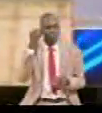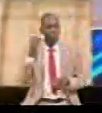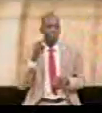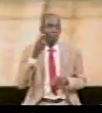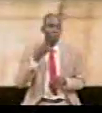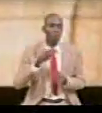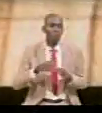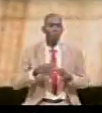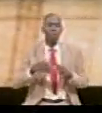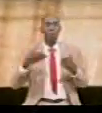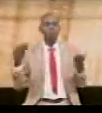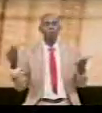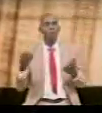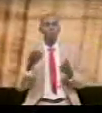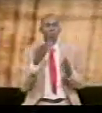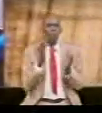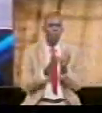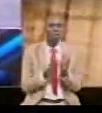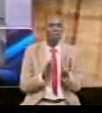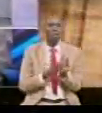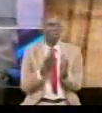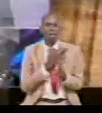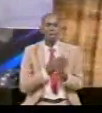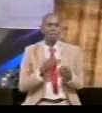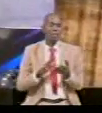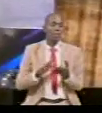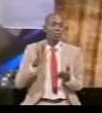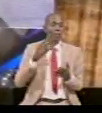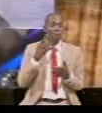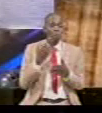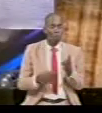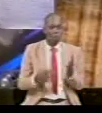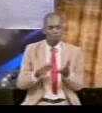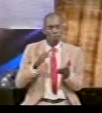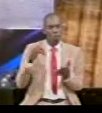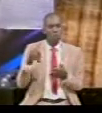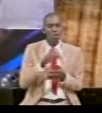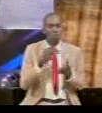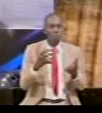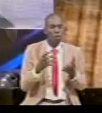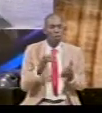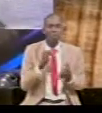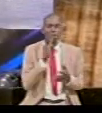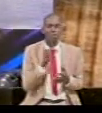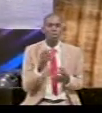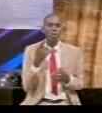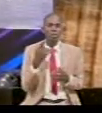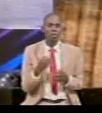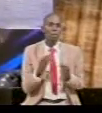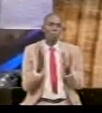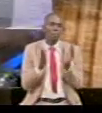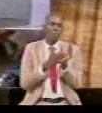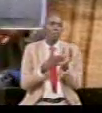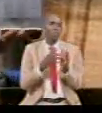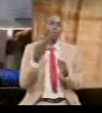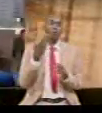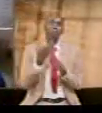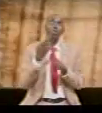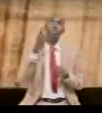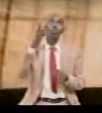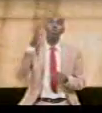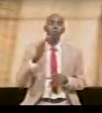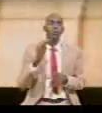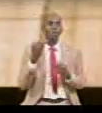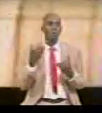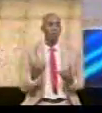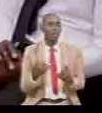the only glory they are looking for is the praise from God. We're looking at number three